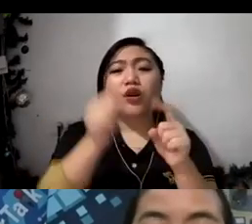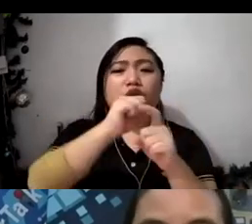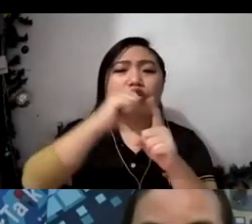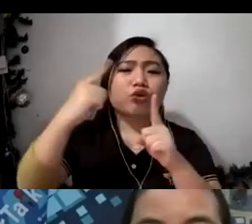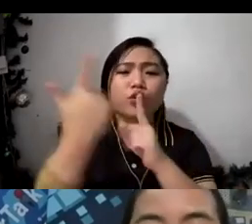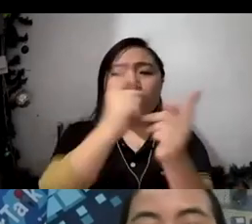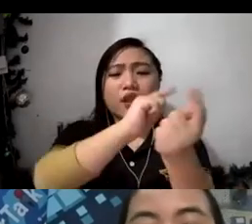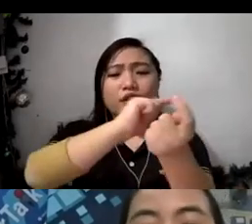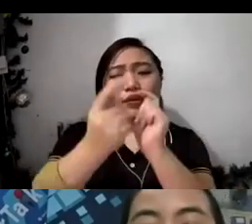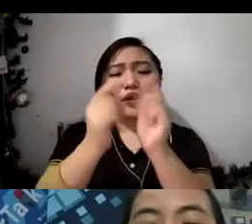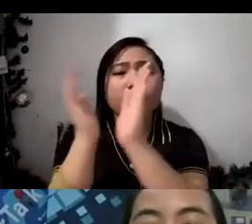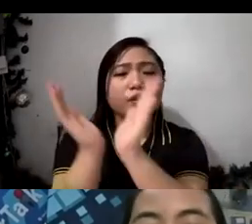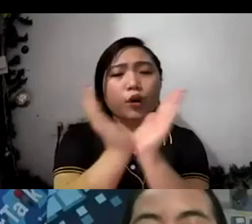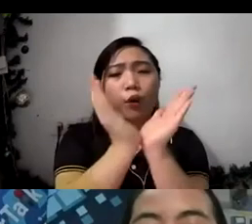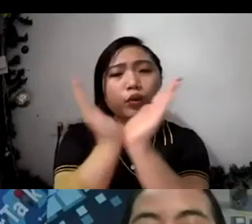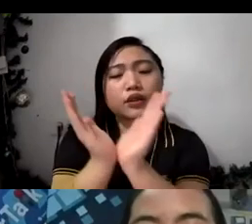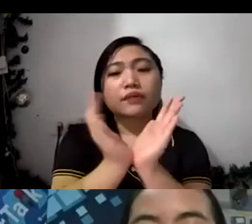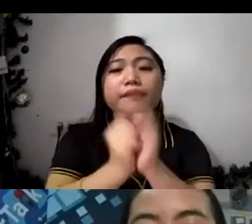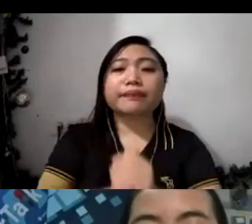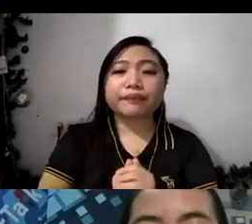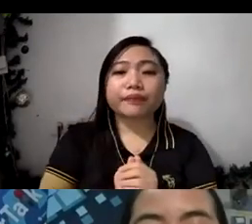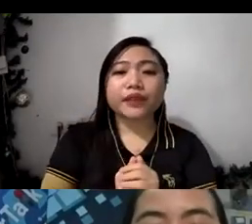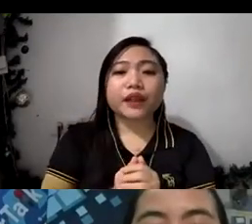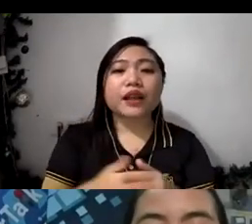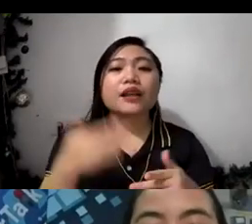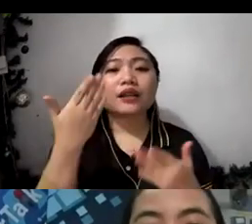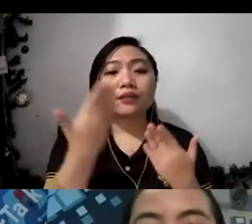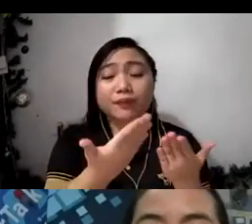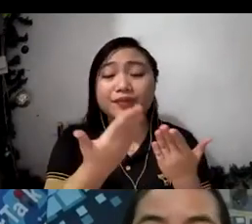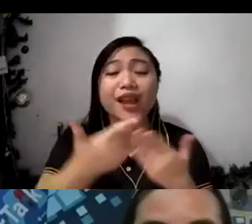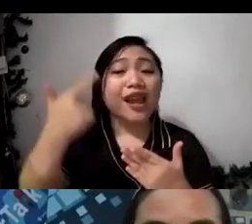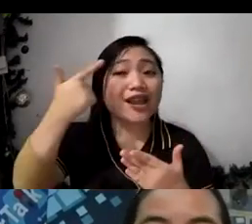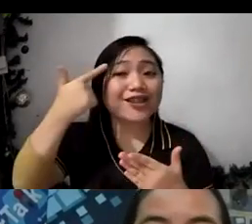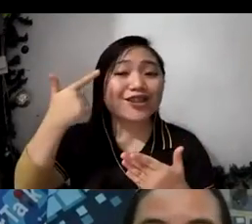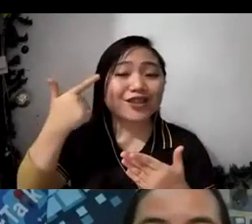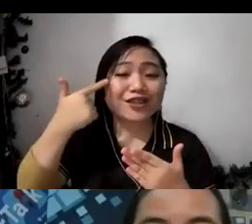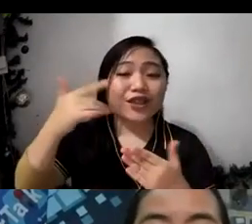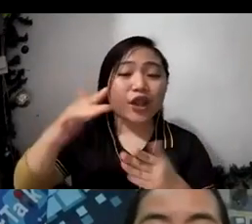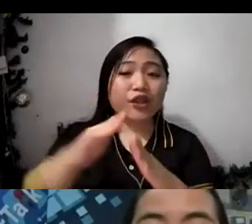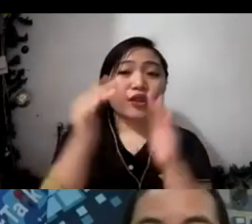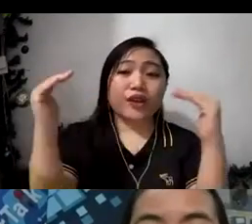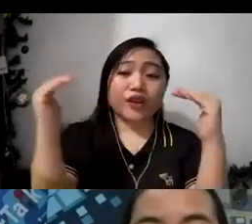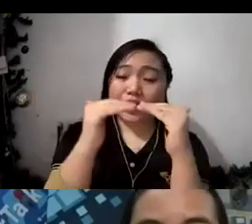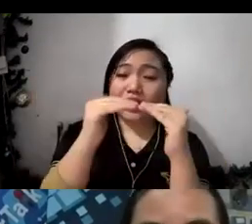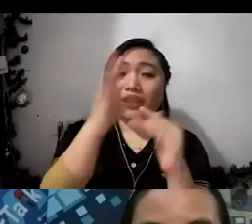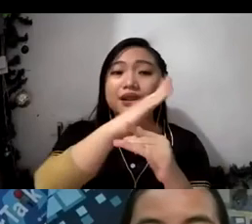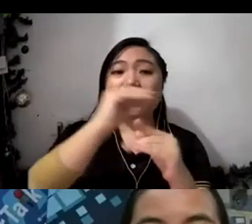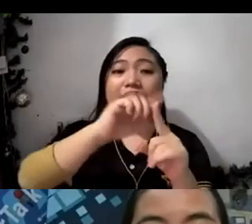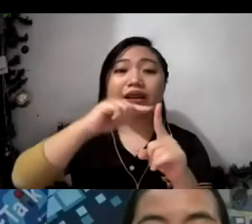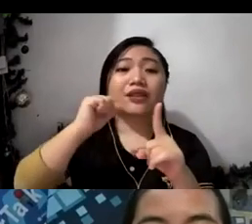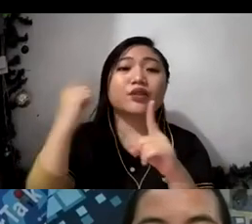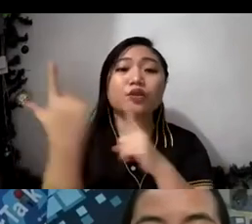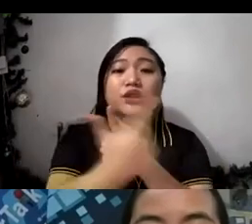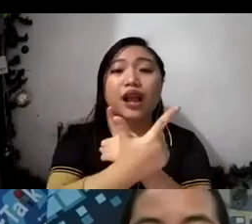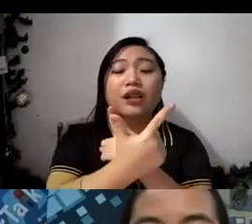targeted communities. As a gender equality and social inclusion or GESI consultant,